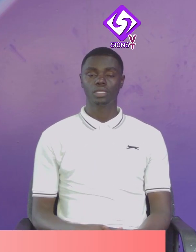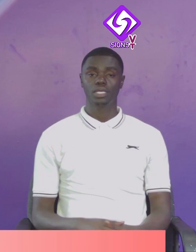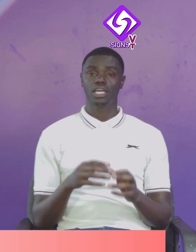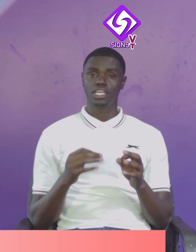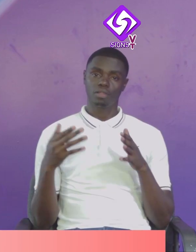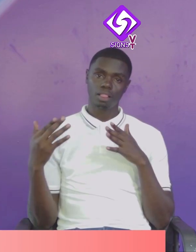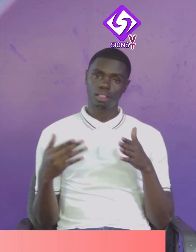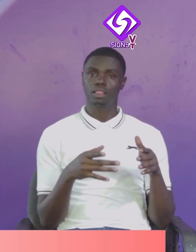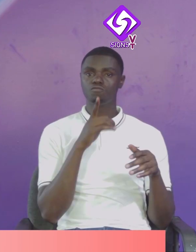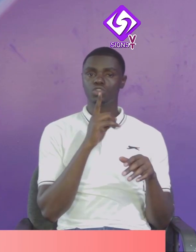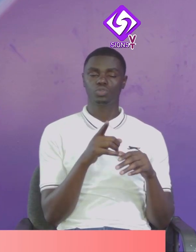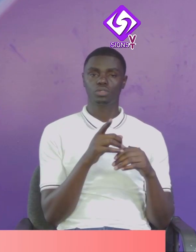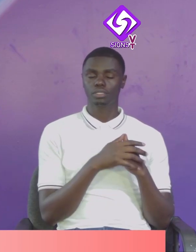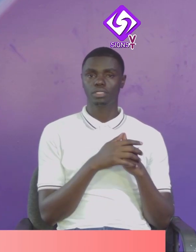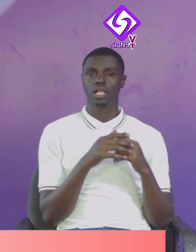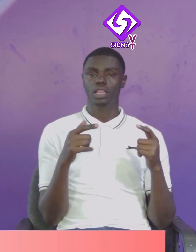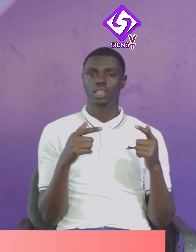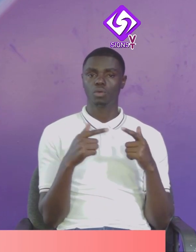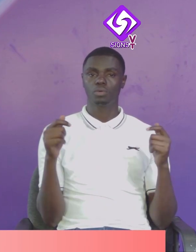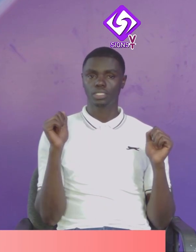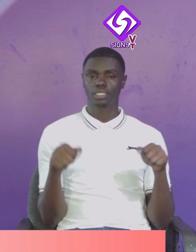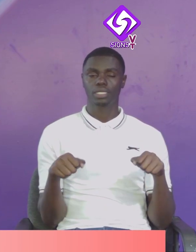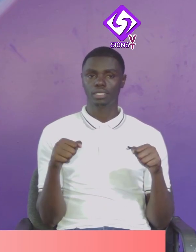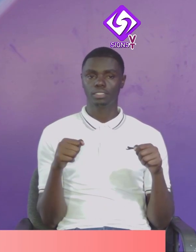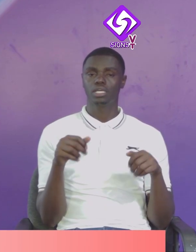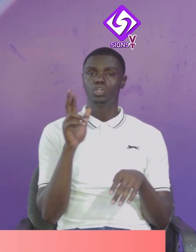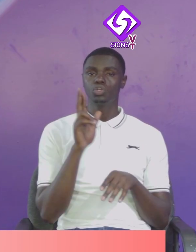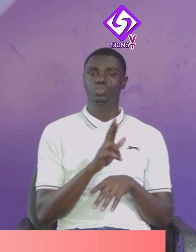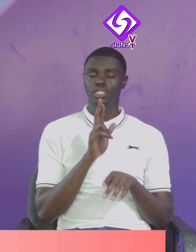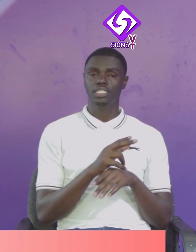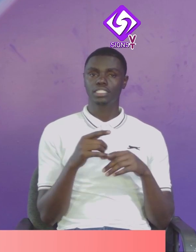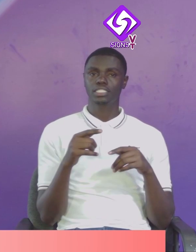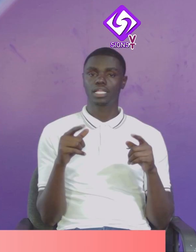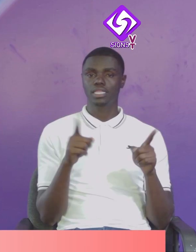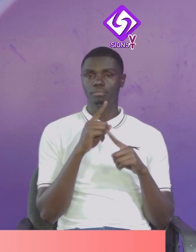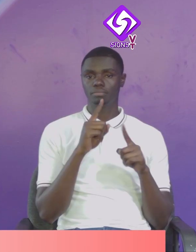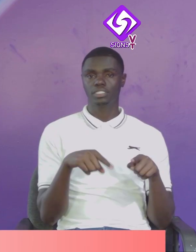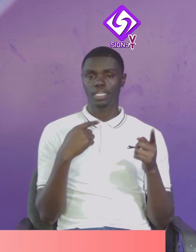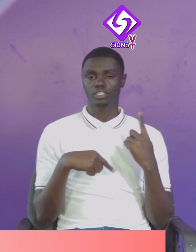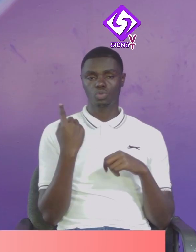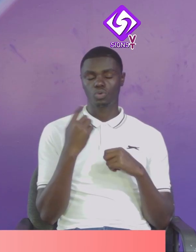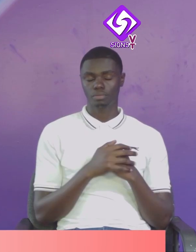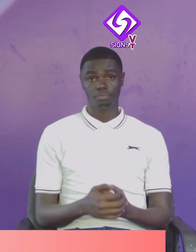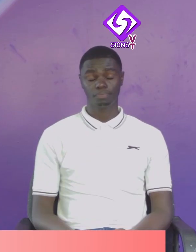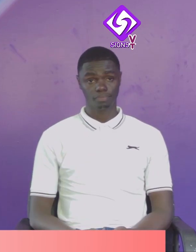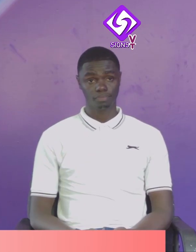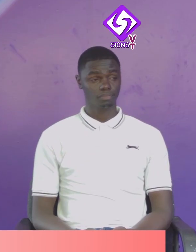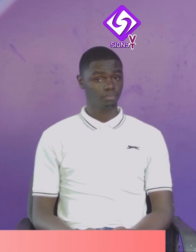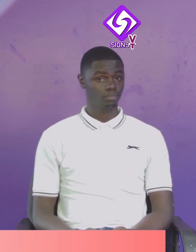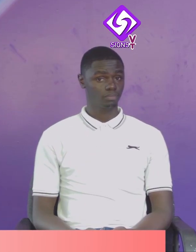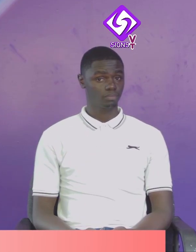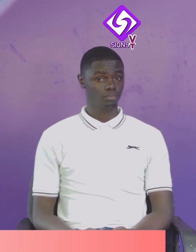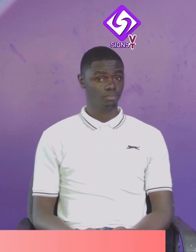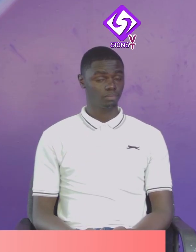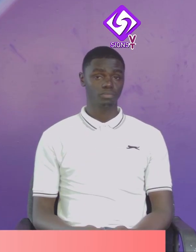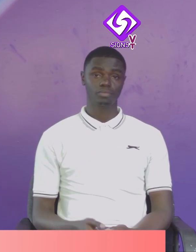your box, you are sure that the opponent can utilize on those mistakes and score. Right. So there was some